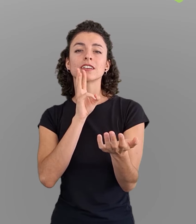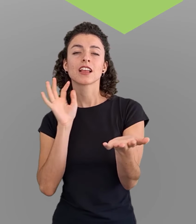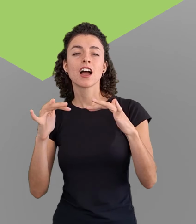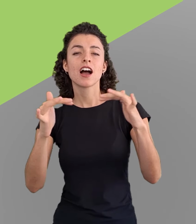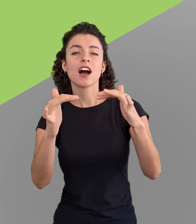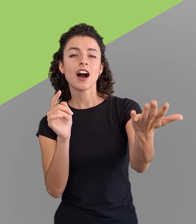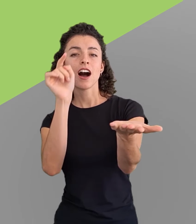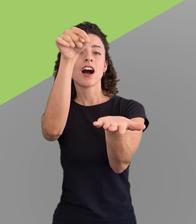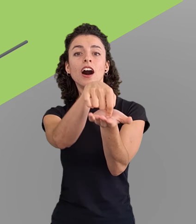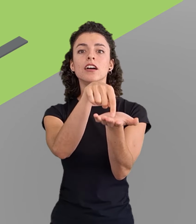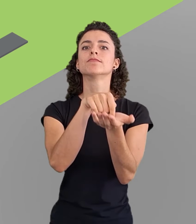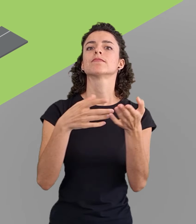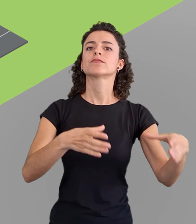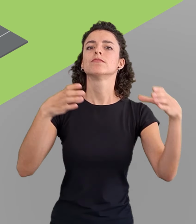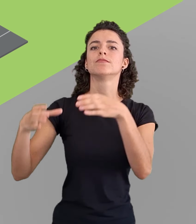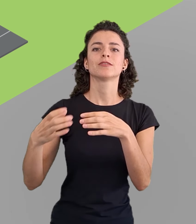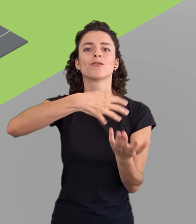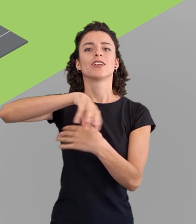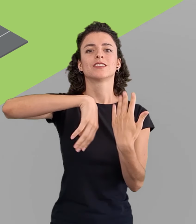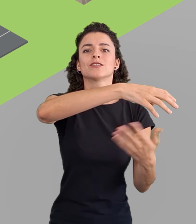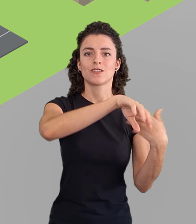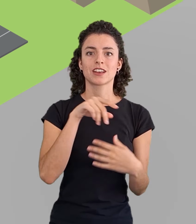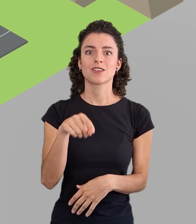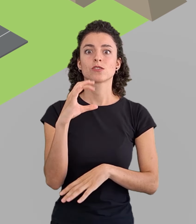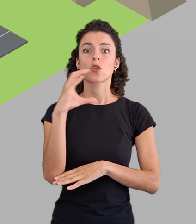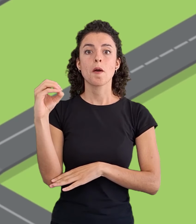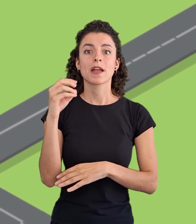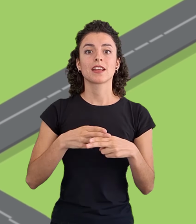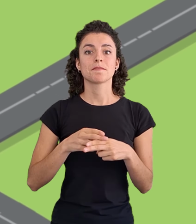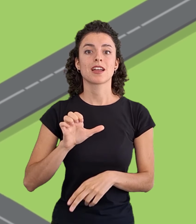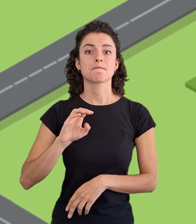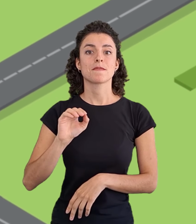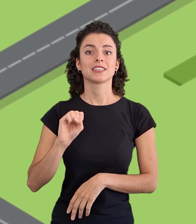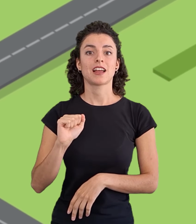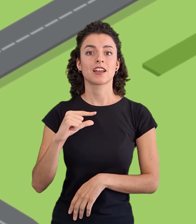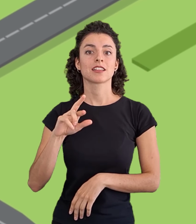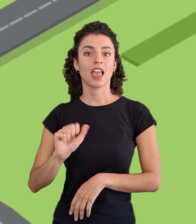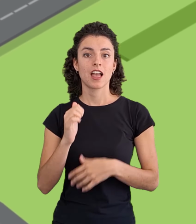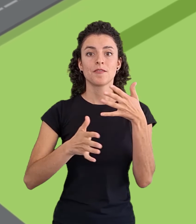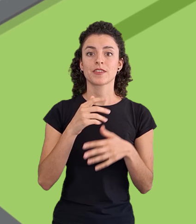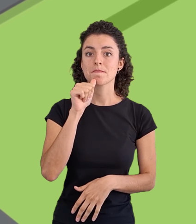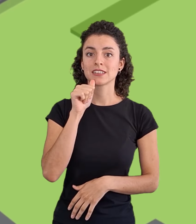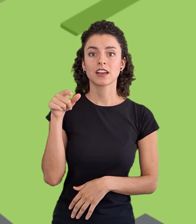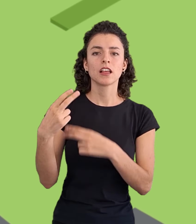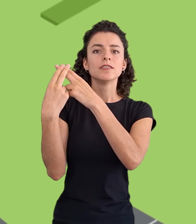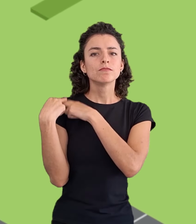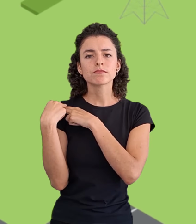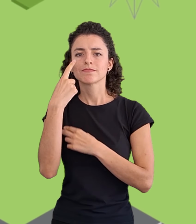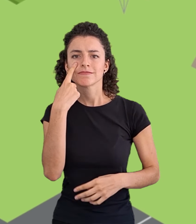In 1991, Granada inaugurates 2 wastewater management plants, pioneering what we now know